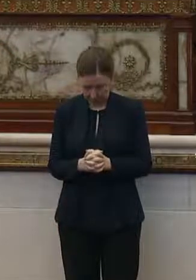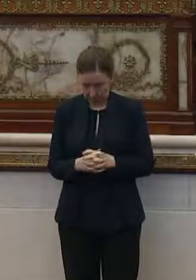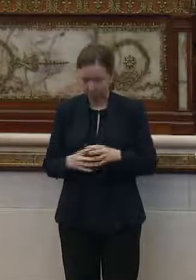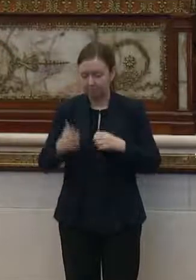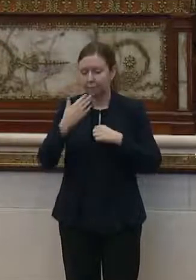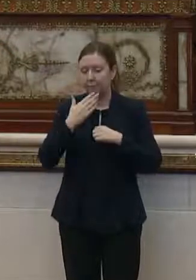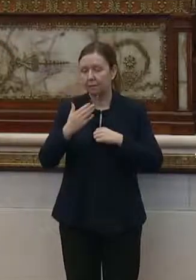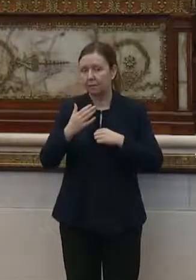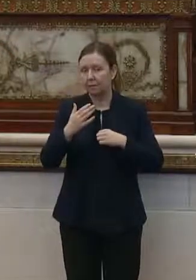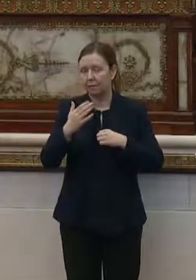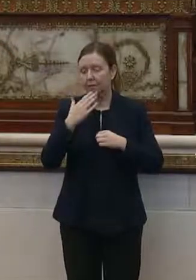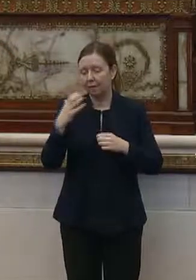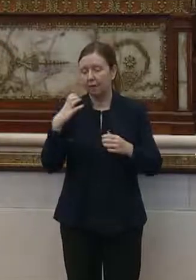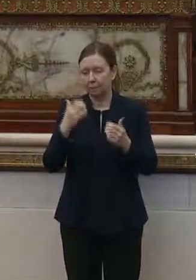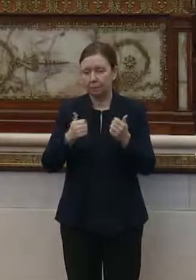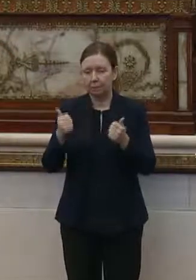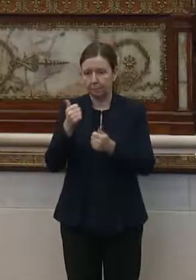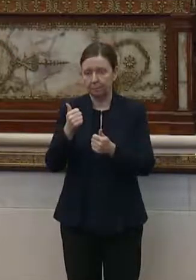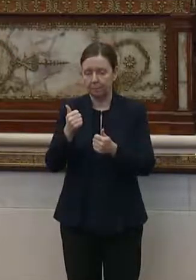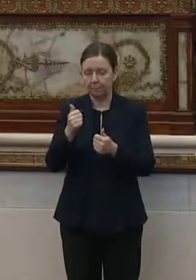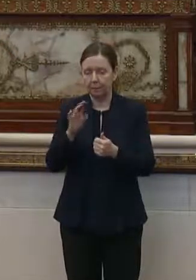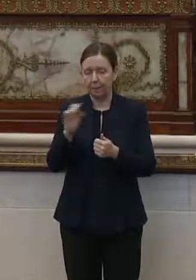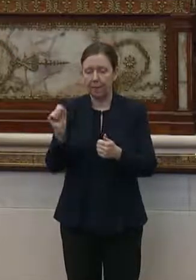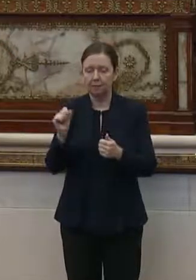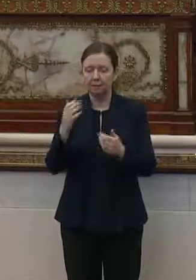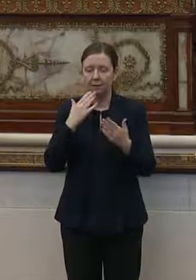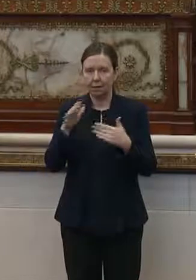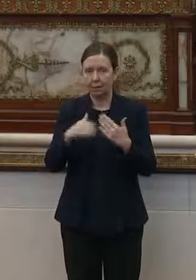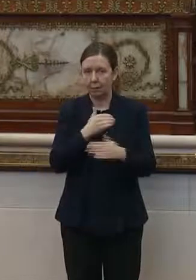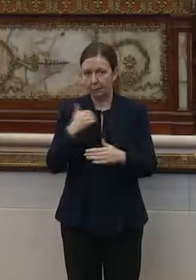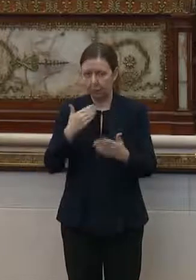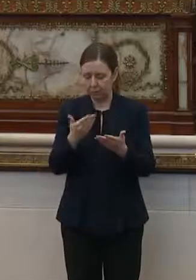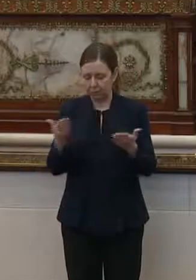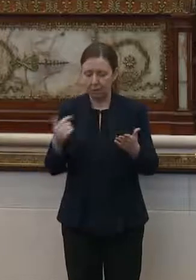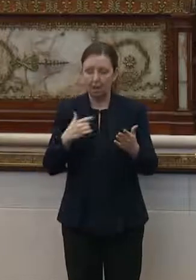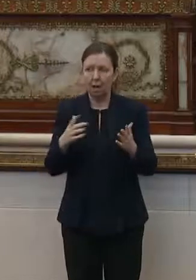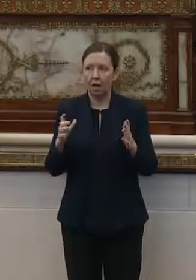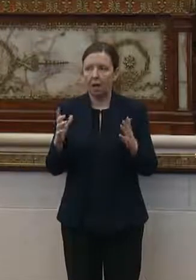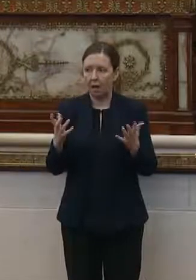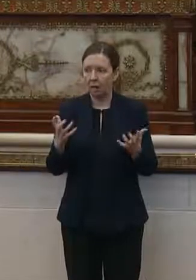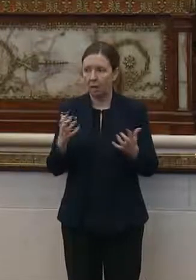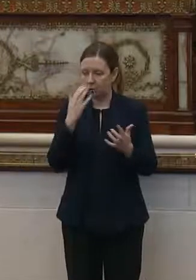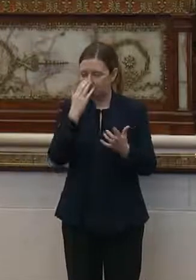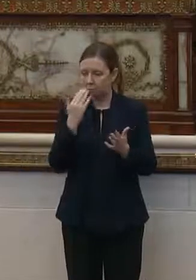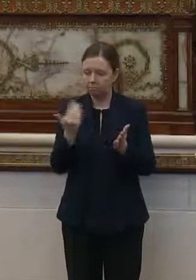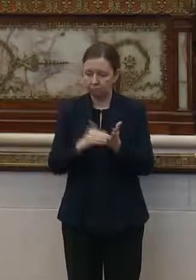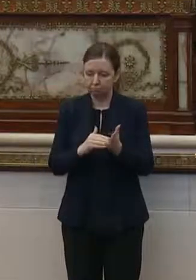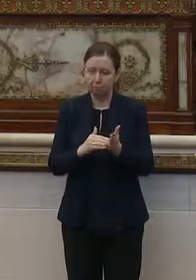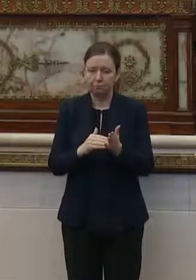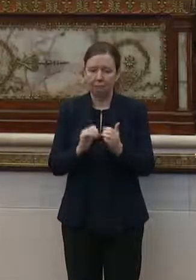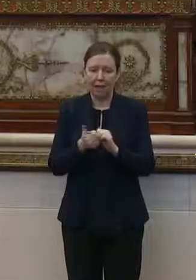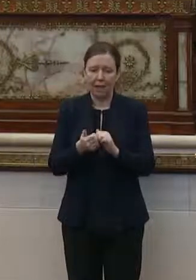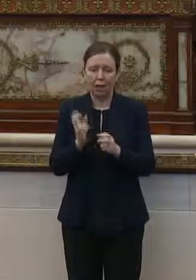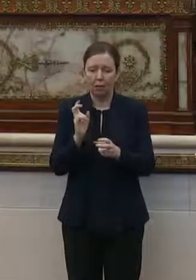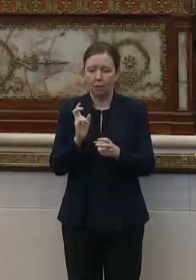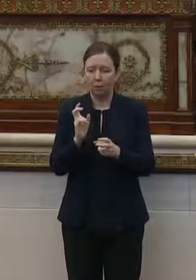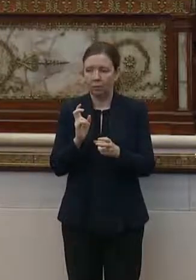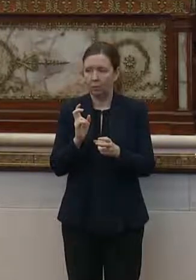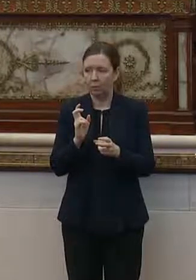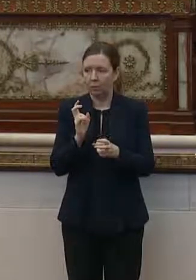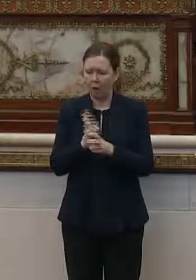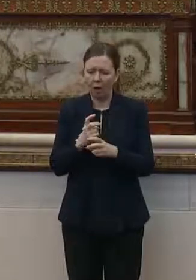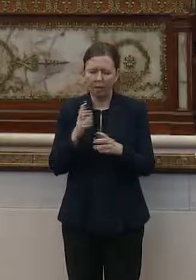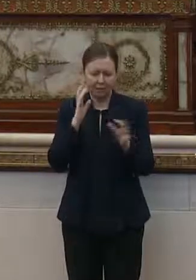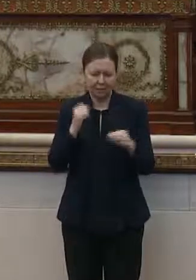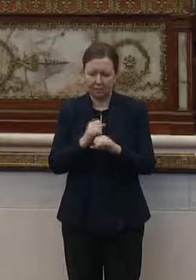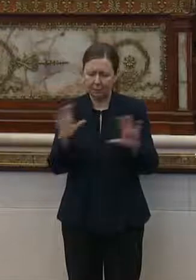Thank you, Chair Bass, and thank you all members. And I too just want to reiterate how hard all of this decision making. But I want to